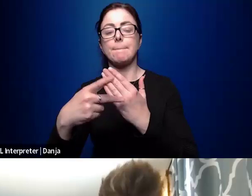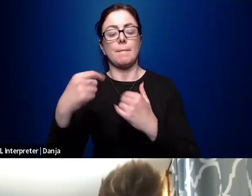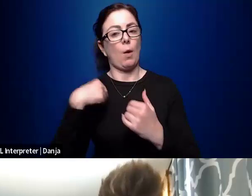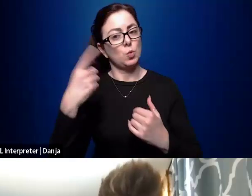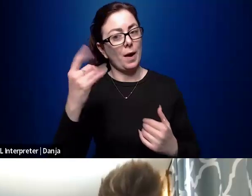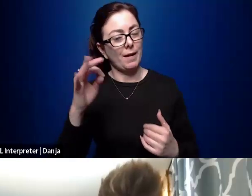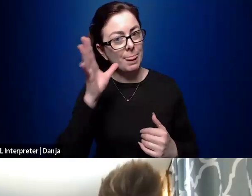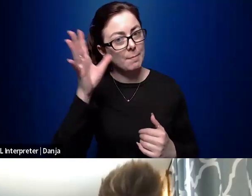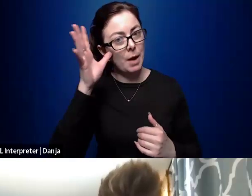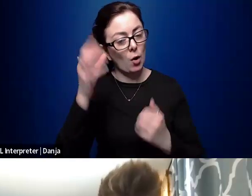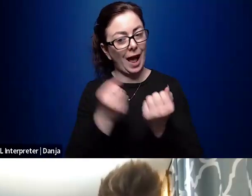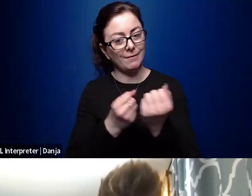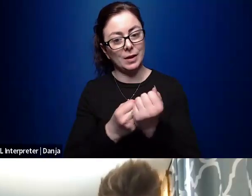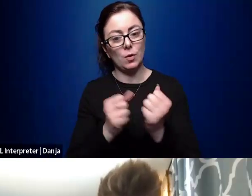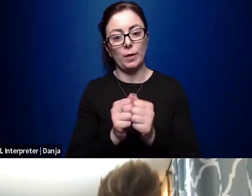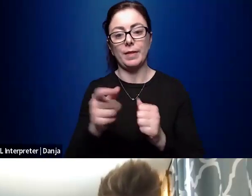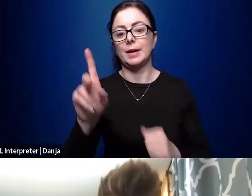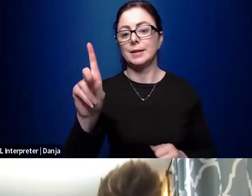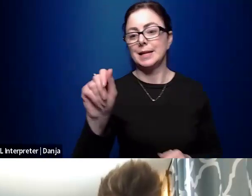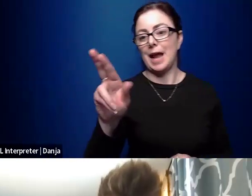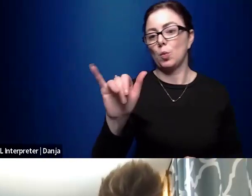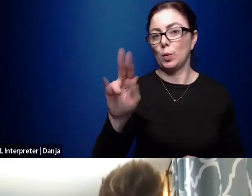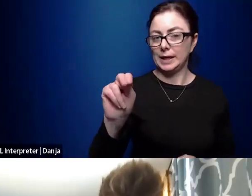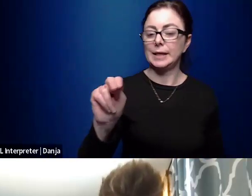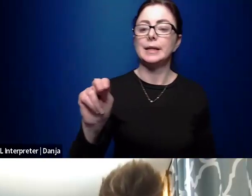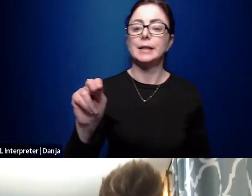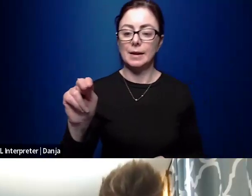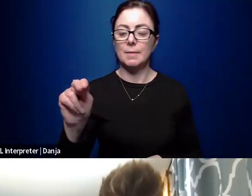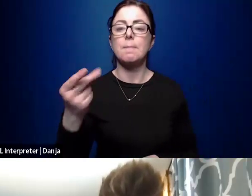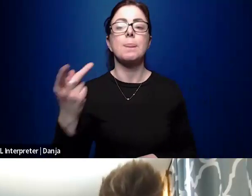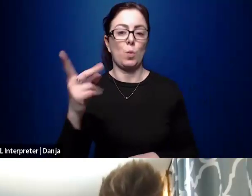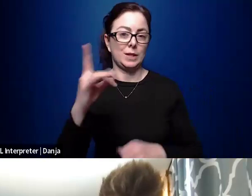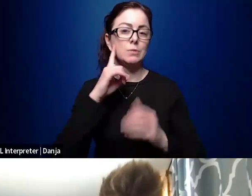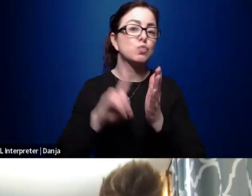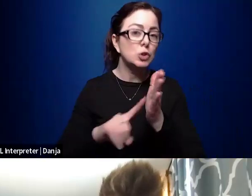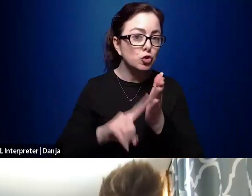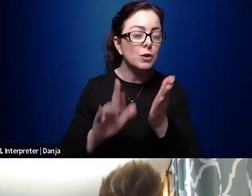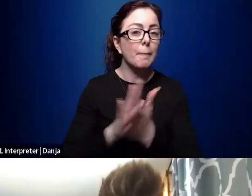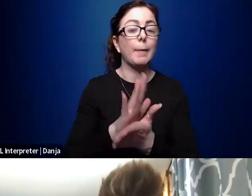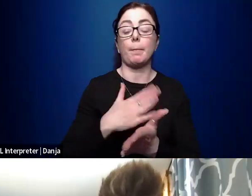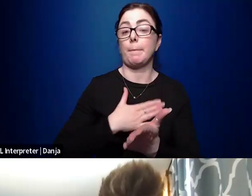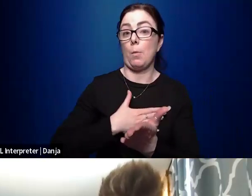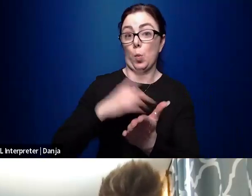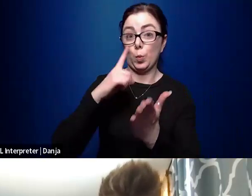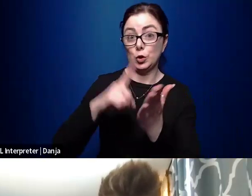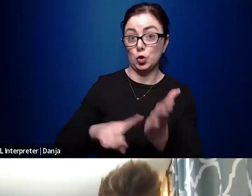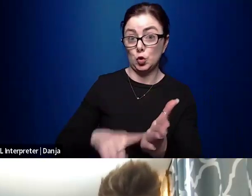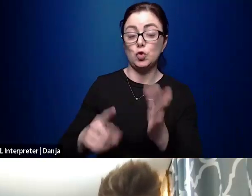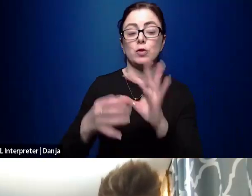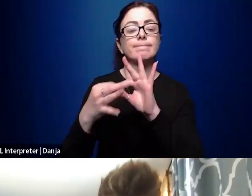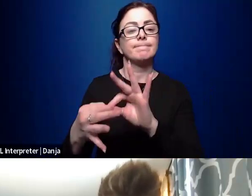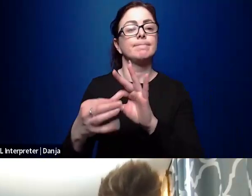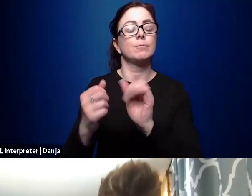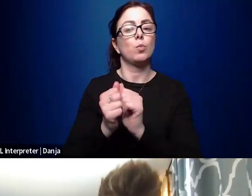with Dayreen, she was my other parent advocate partner. We did research papers, and my research was actually on